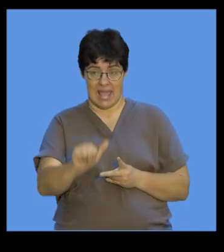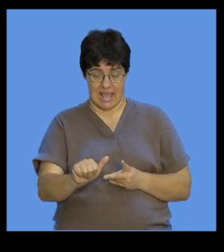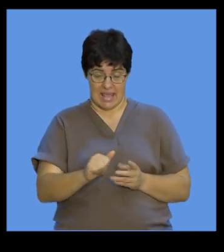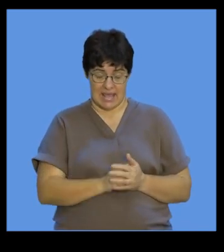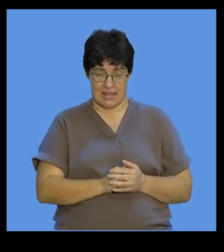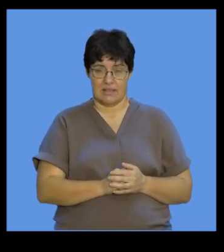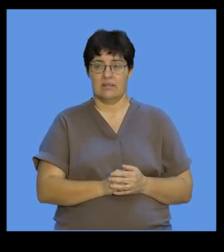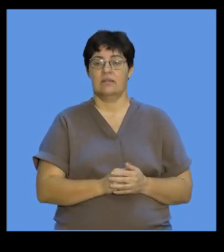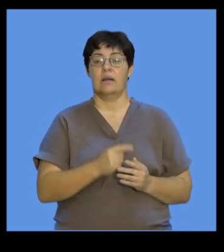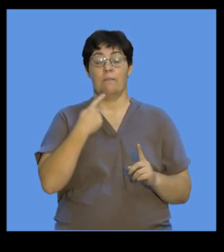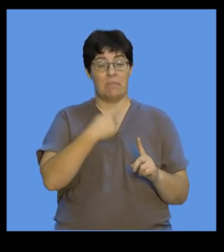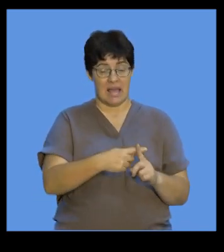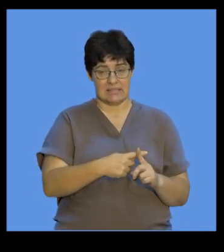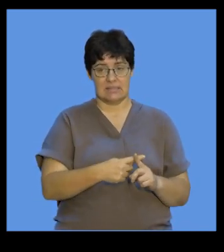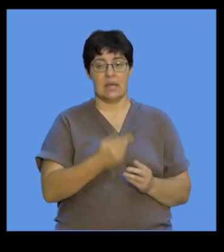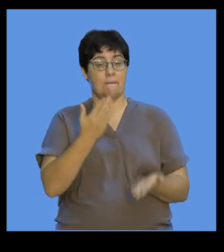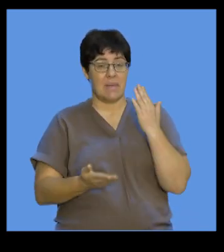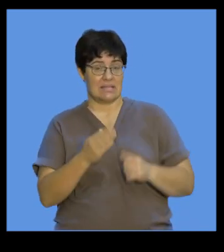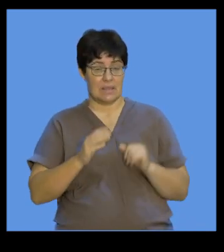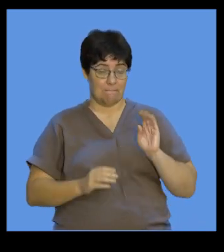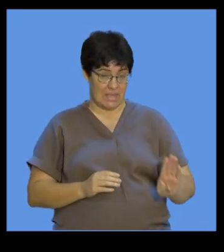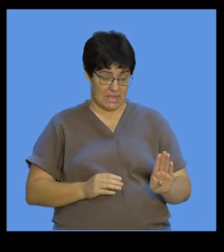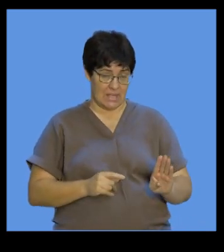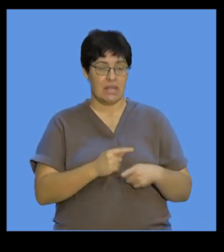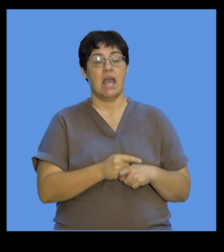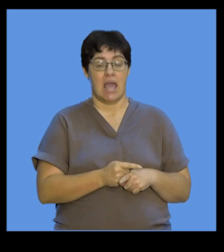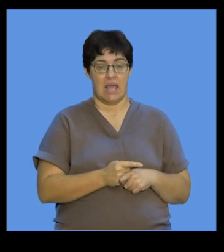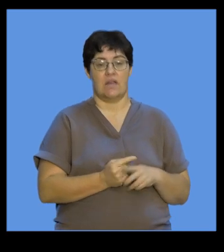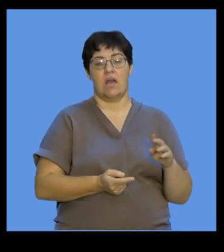B and times the initial velocity of B.